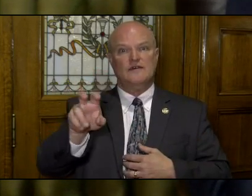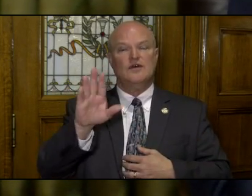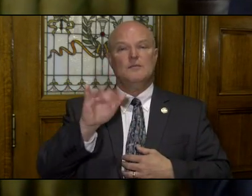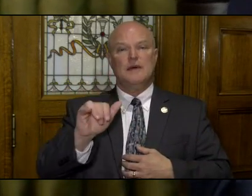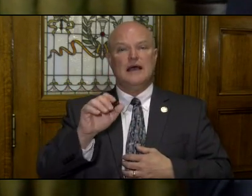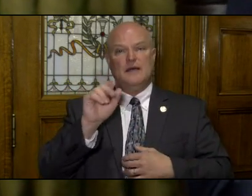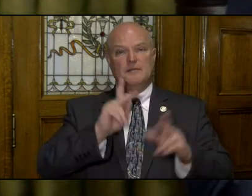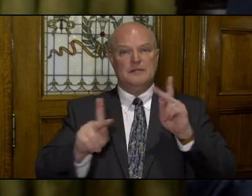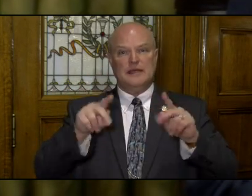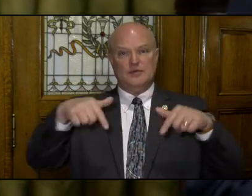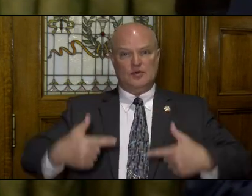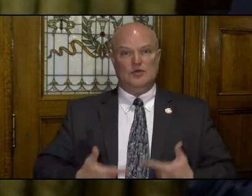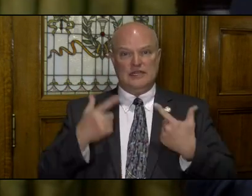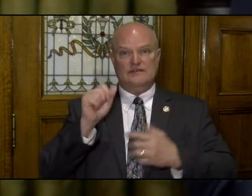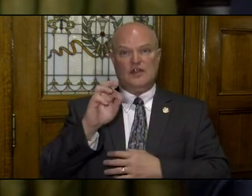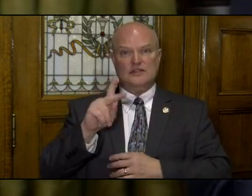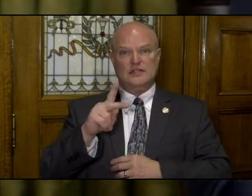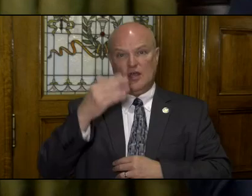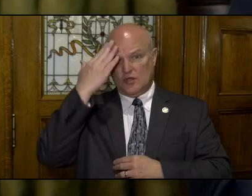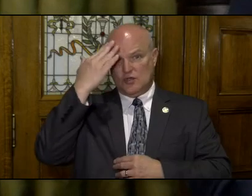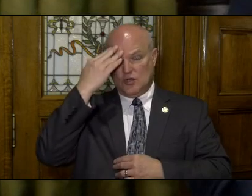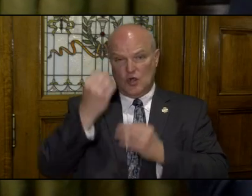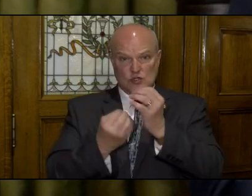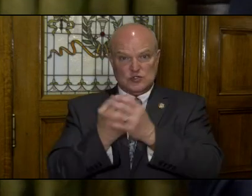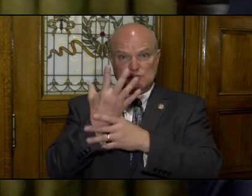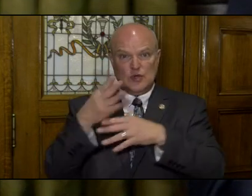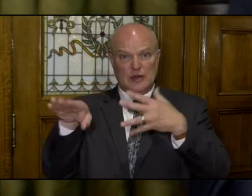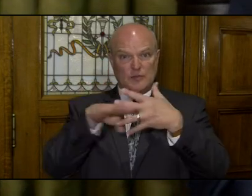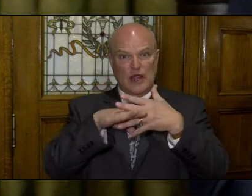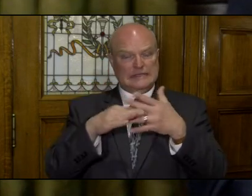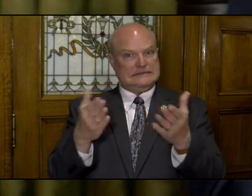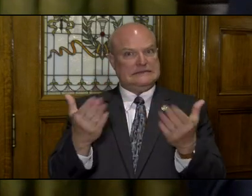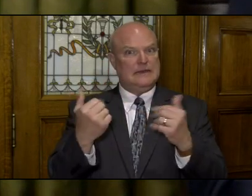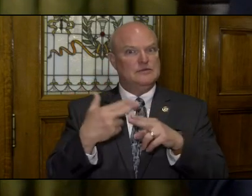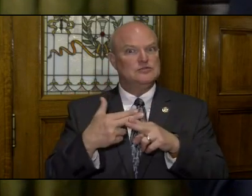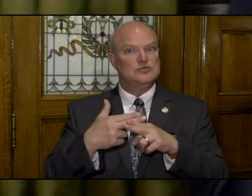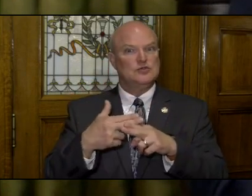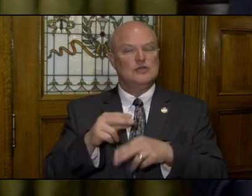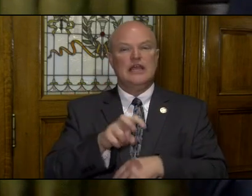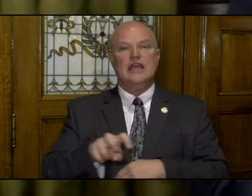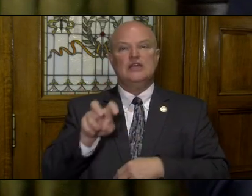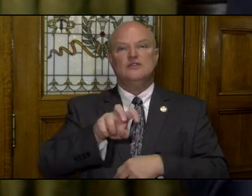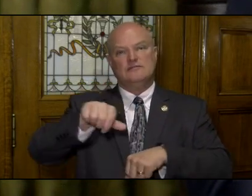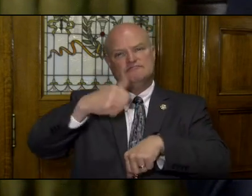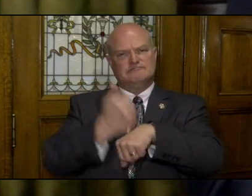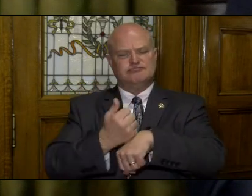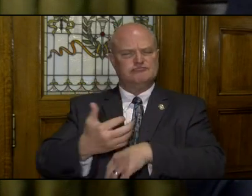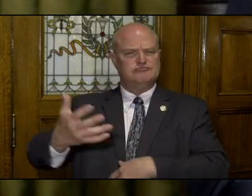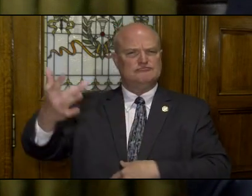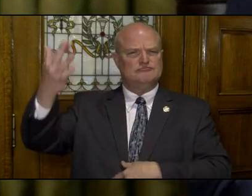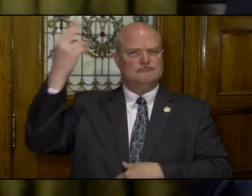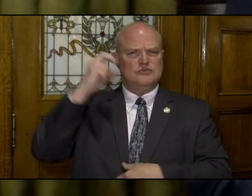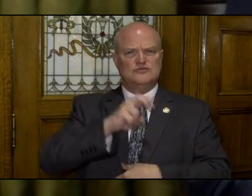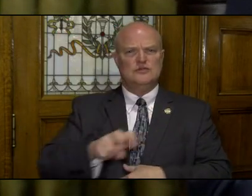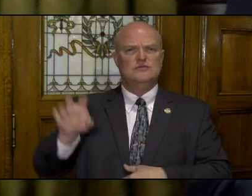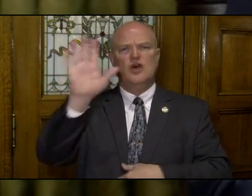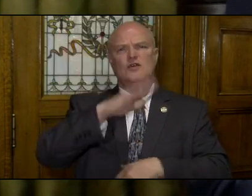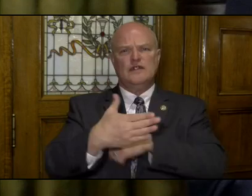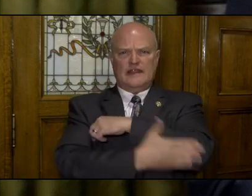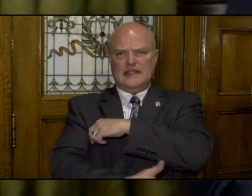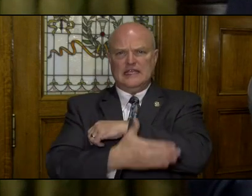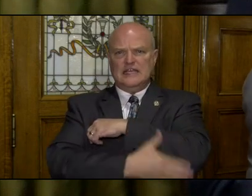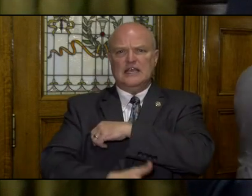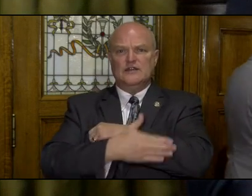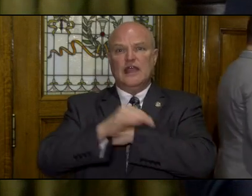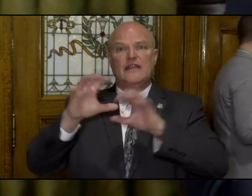by Arkansans. Spring break is fast approaching, and travel plans have been made for trips across the country